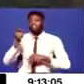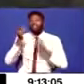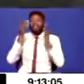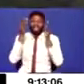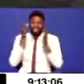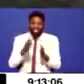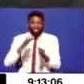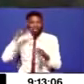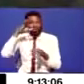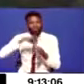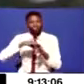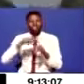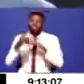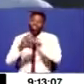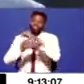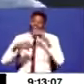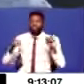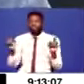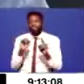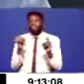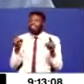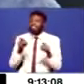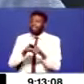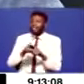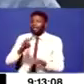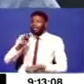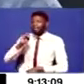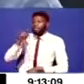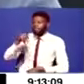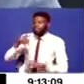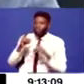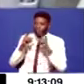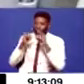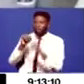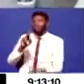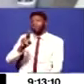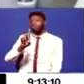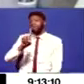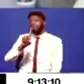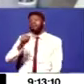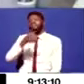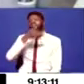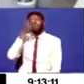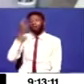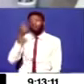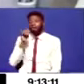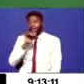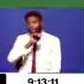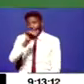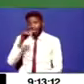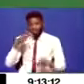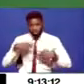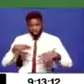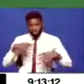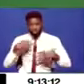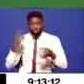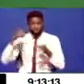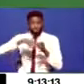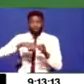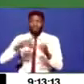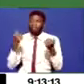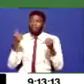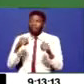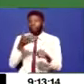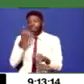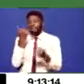MPs at the same time said UDA was the party of choice, urging those yet to board to do so before it was late. Uchumi tutaunda